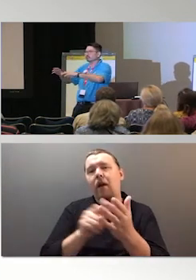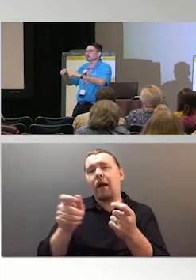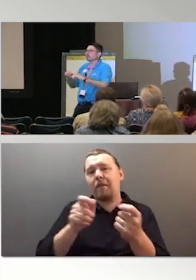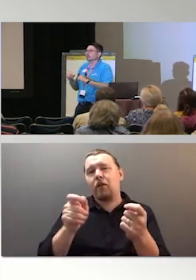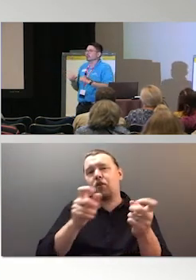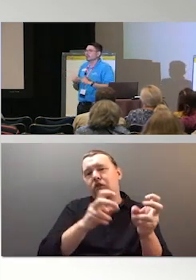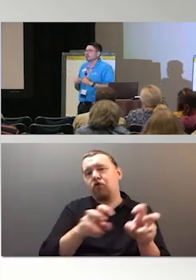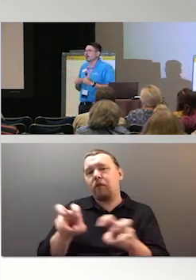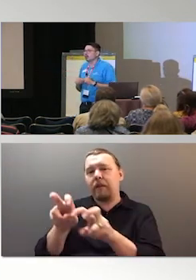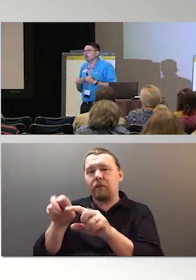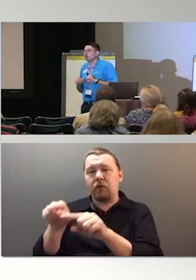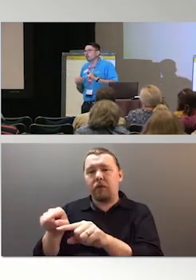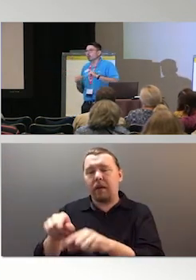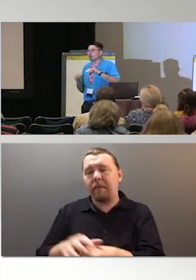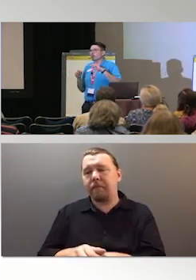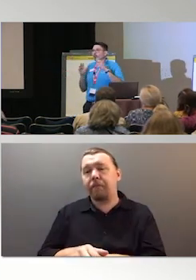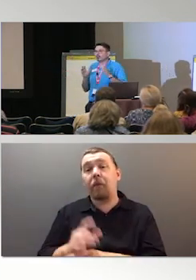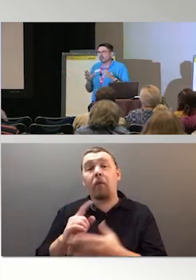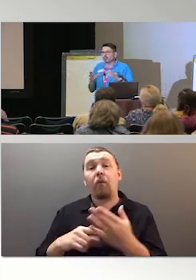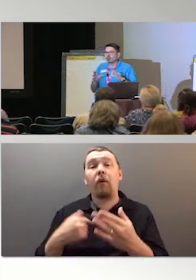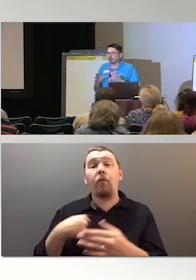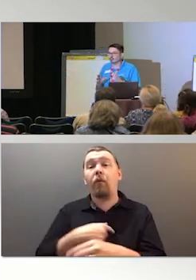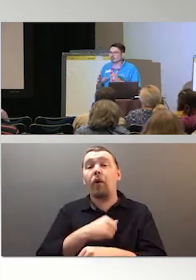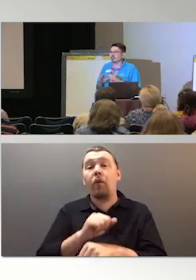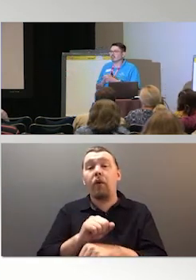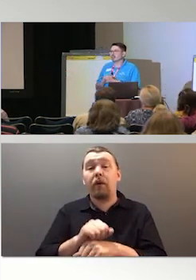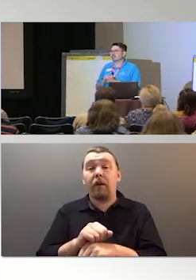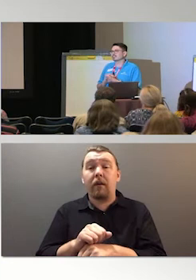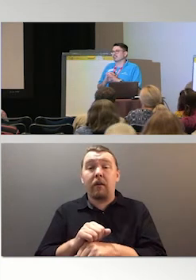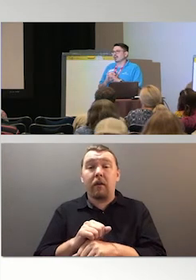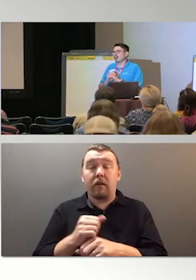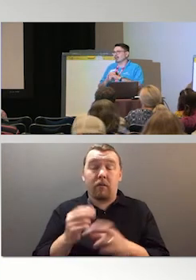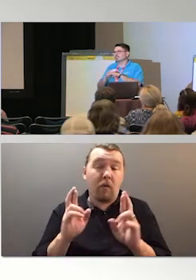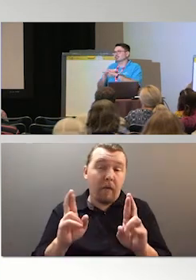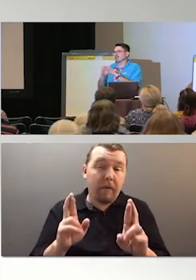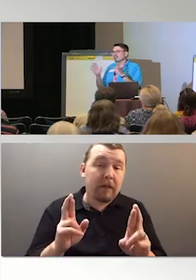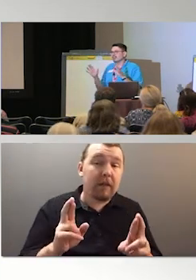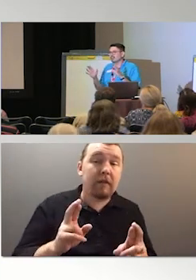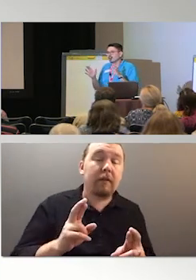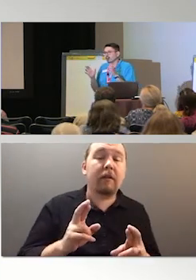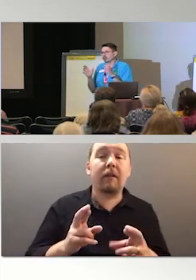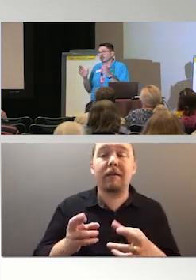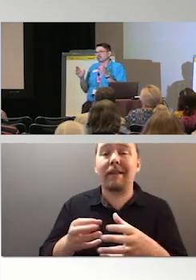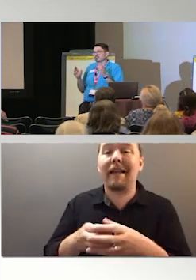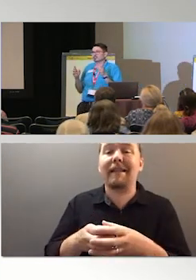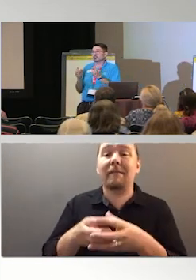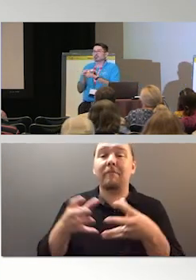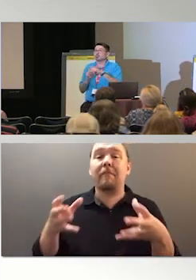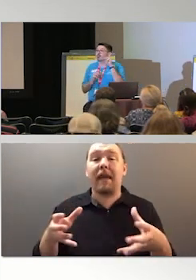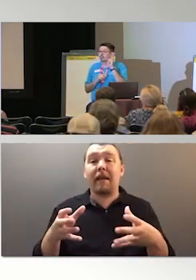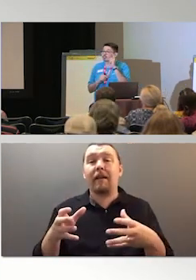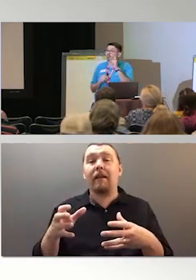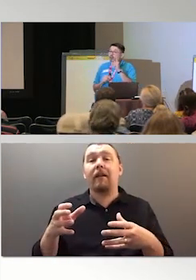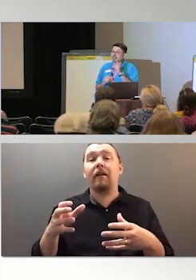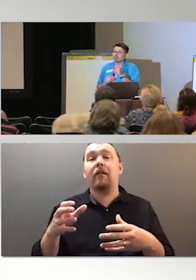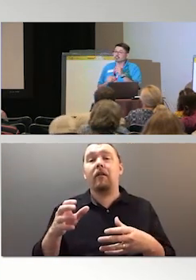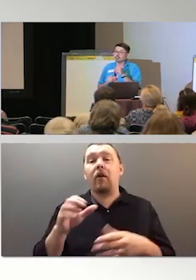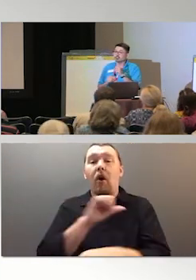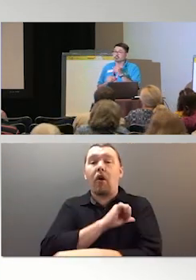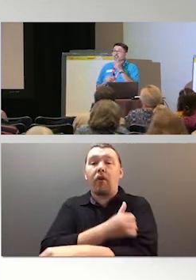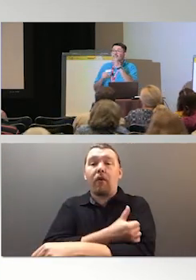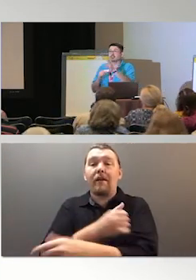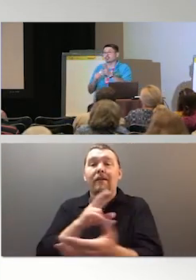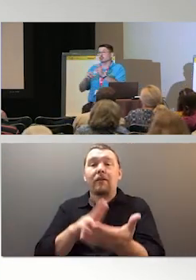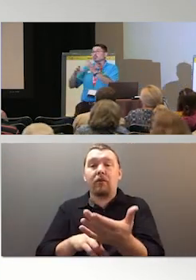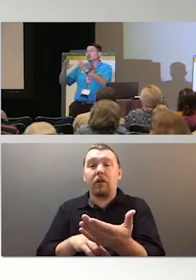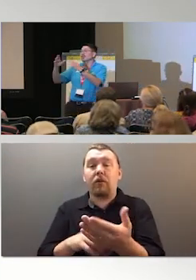them. What we're working on, hopefully, is expanding authorized signatory to more than just one individual.